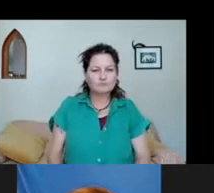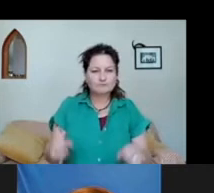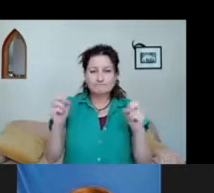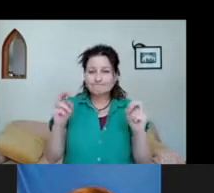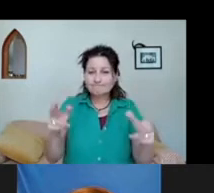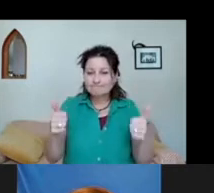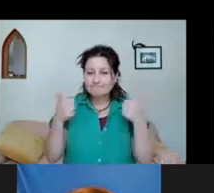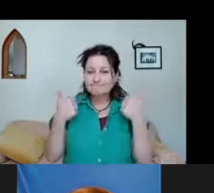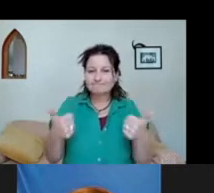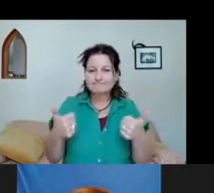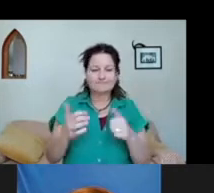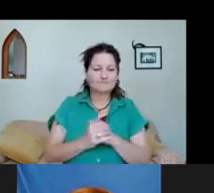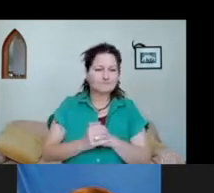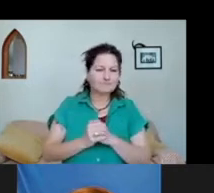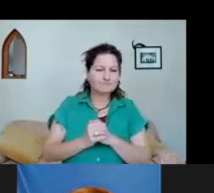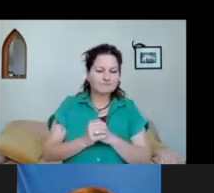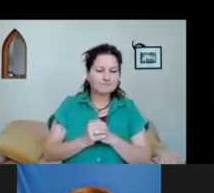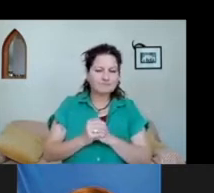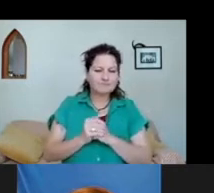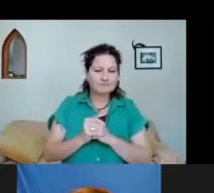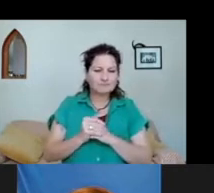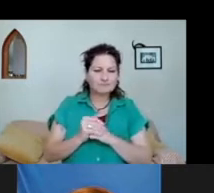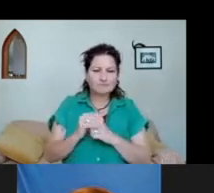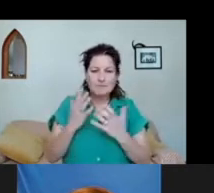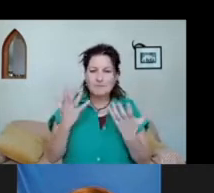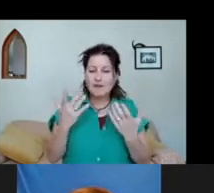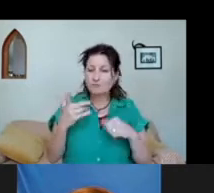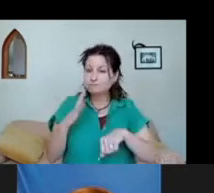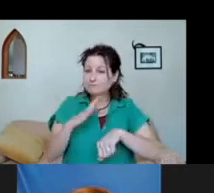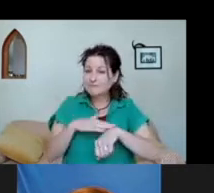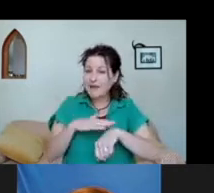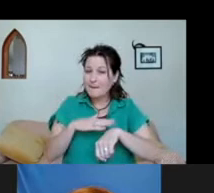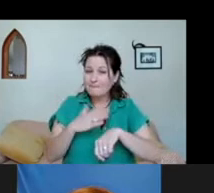Okay, looks like it's time.